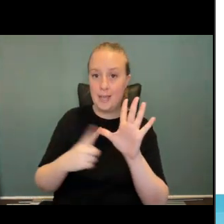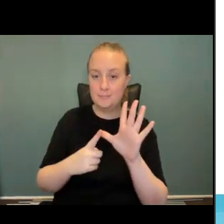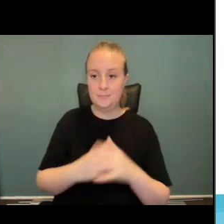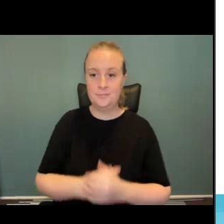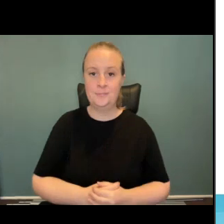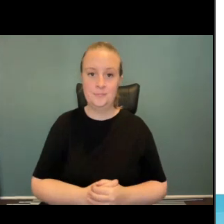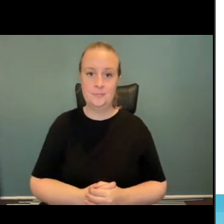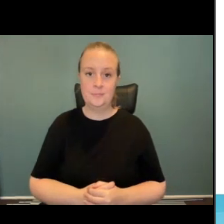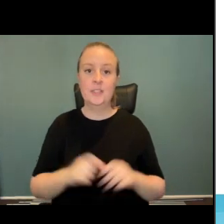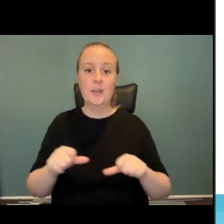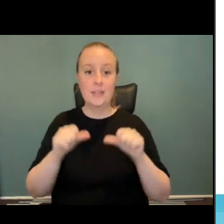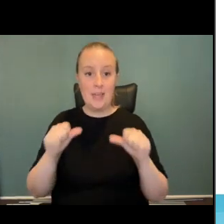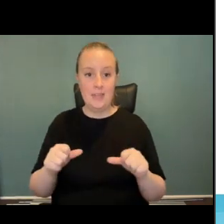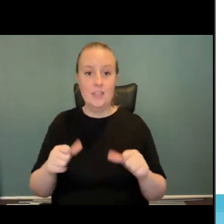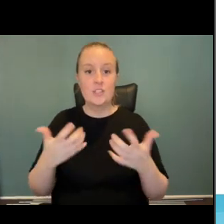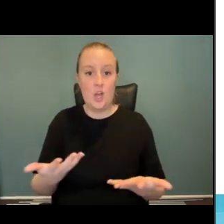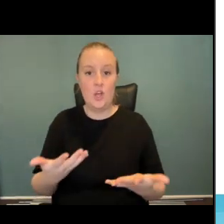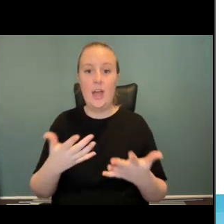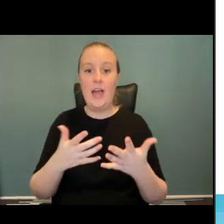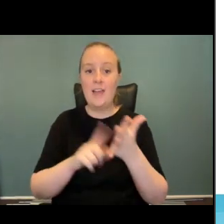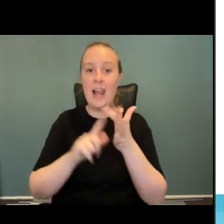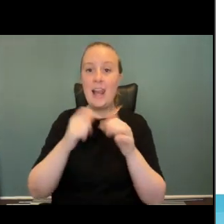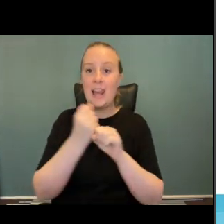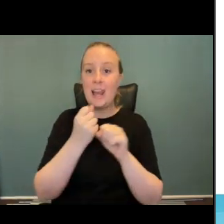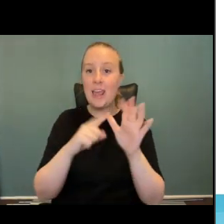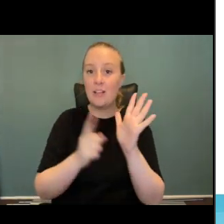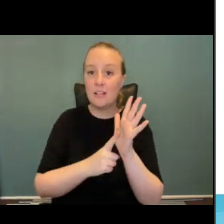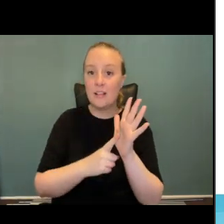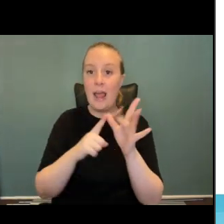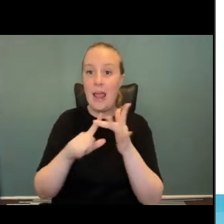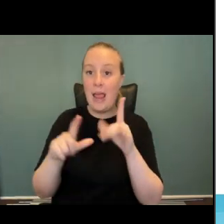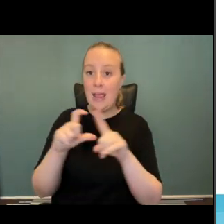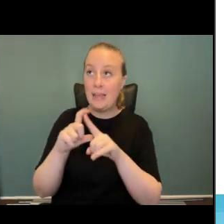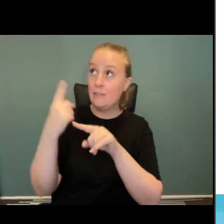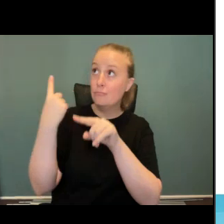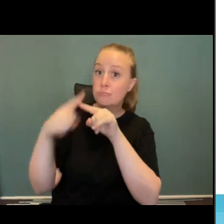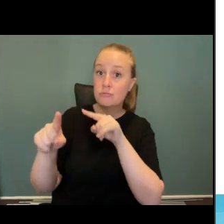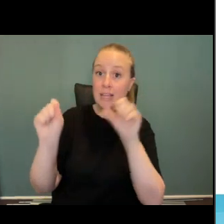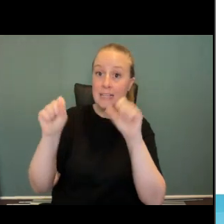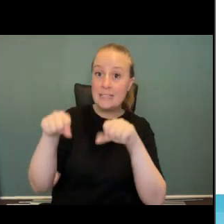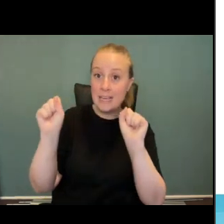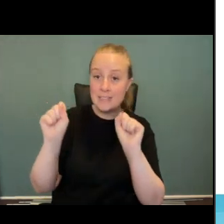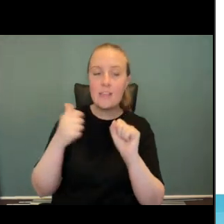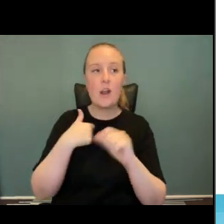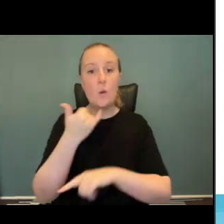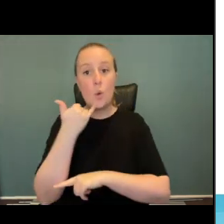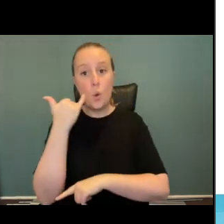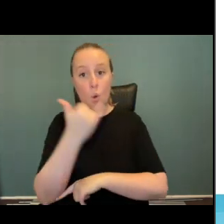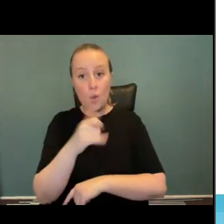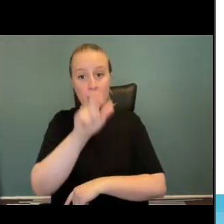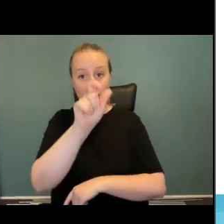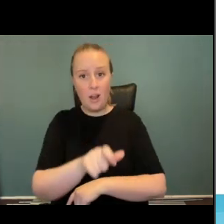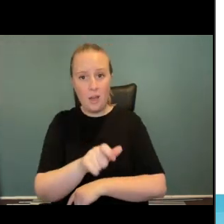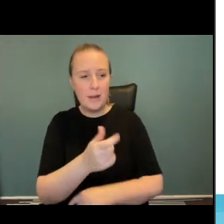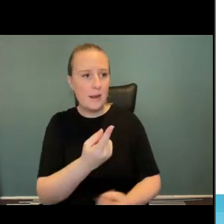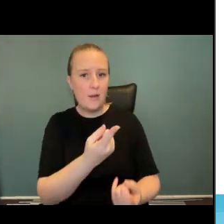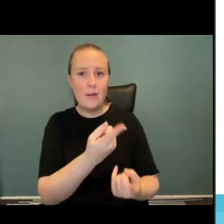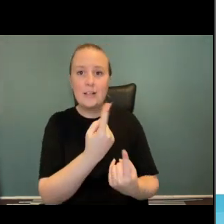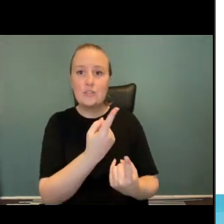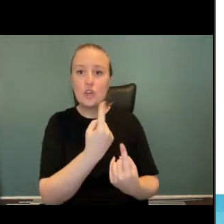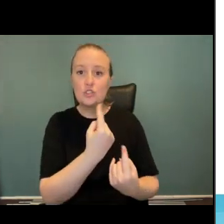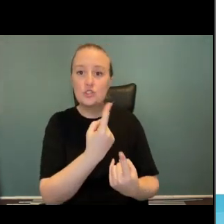of legal aid. I'll ring the client and I obtain their instructions, and I get a detail as to why they say this person's the